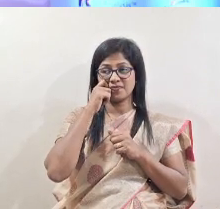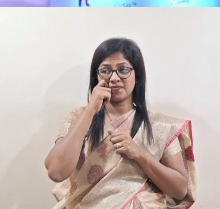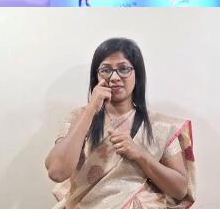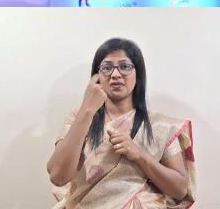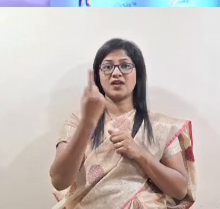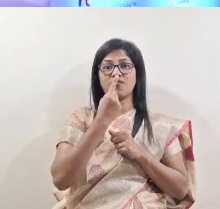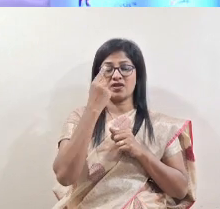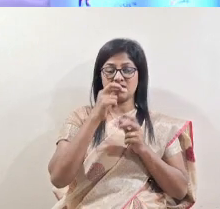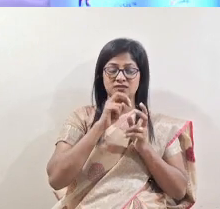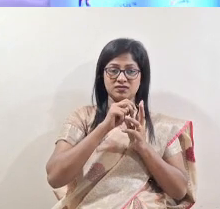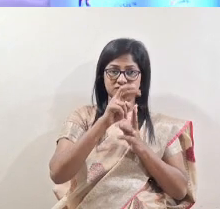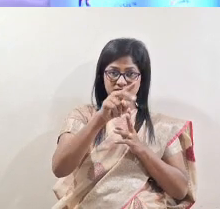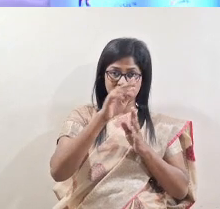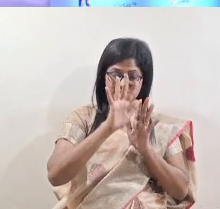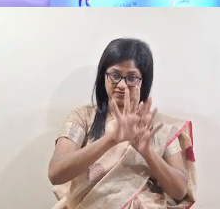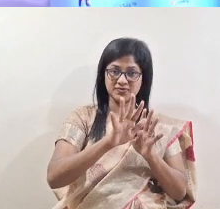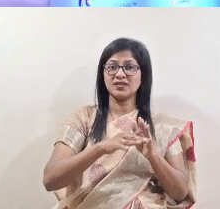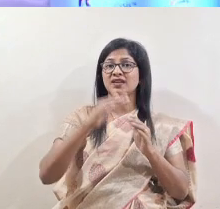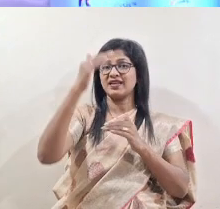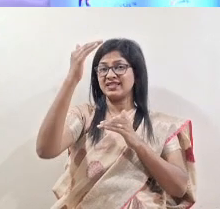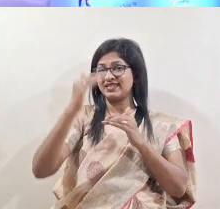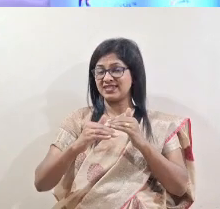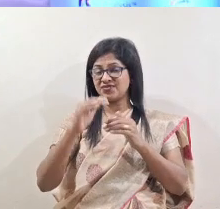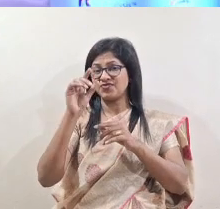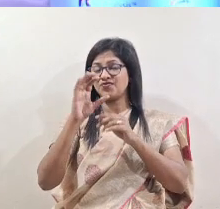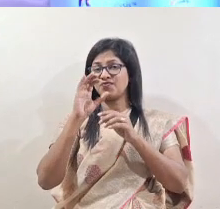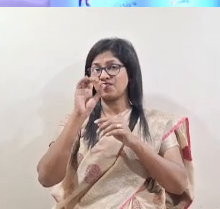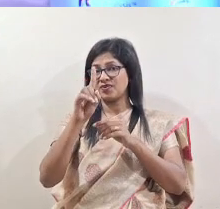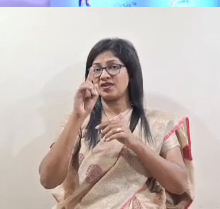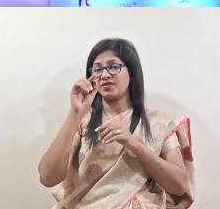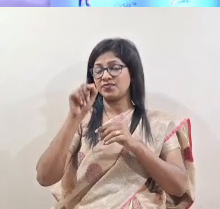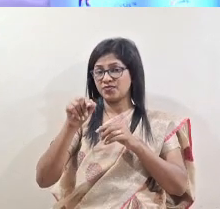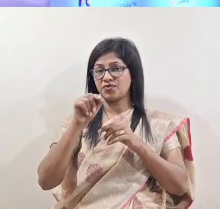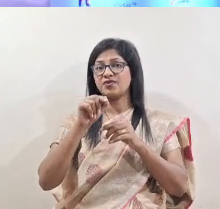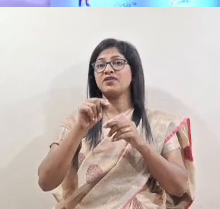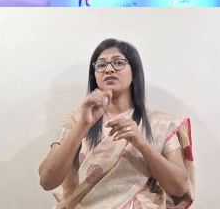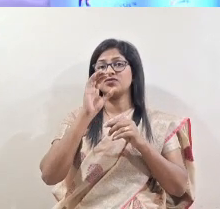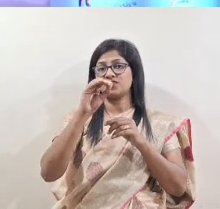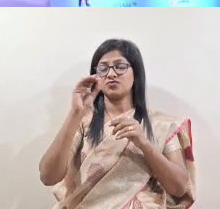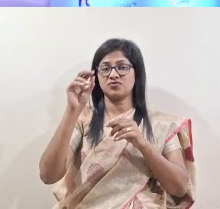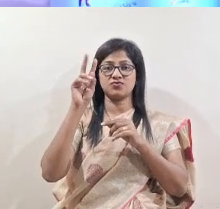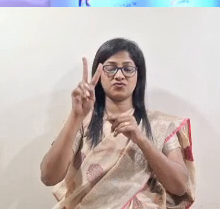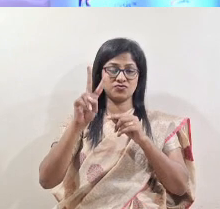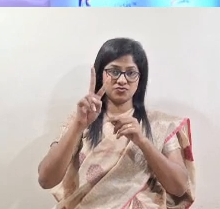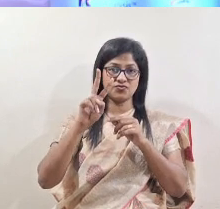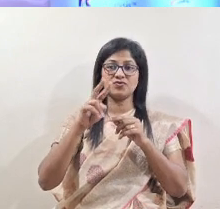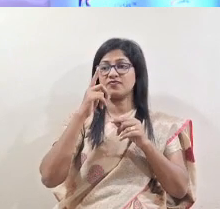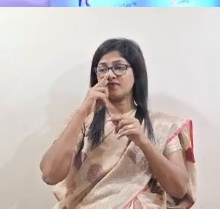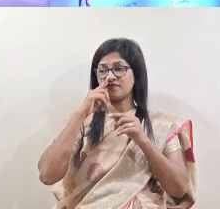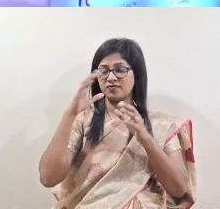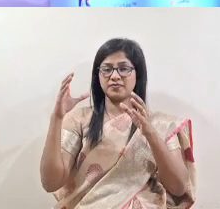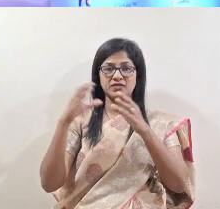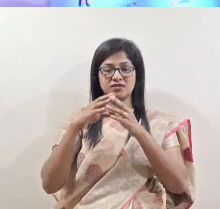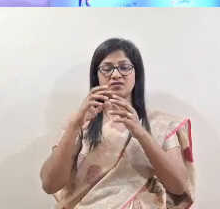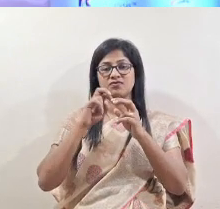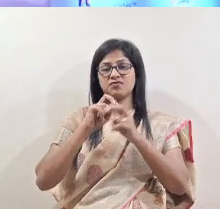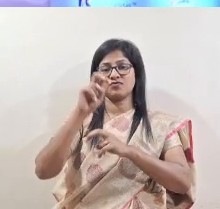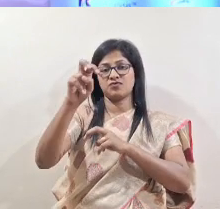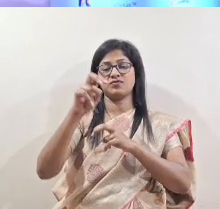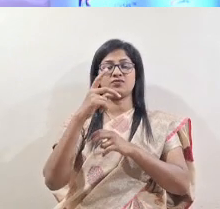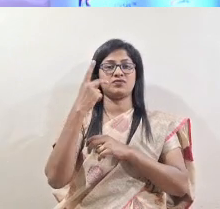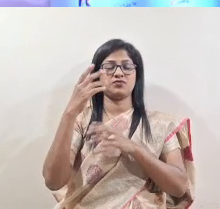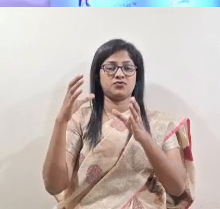males crossing individually, and lowest speed observed is 1.002 when females were crossing in group.